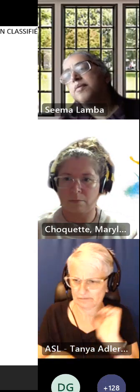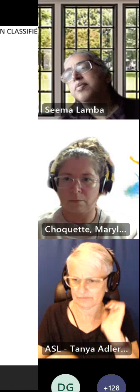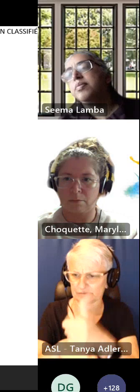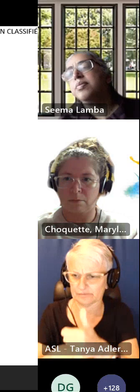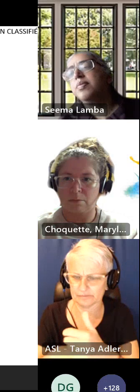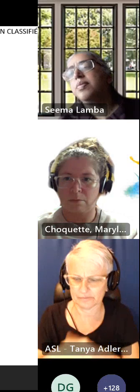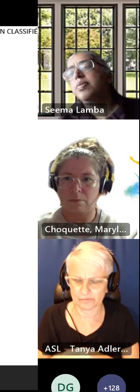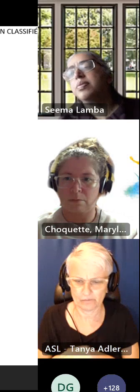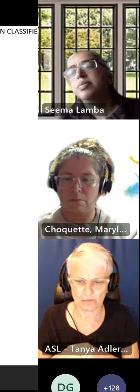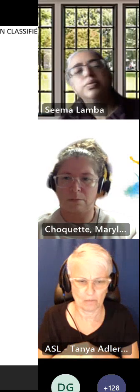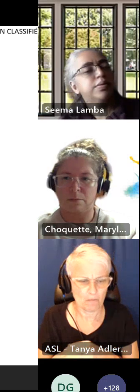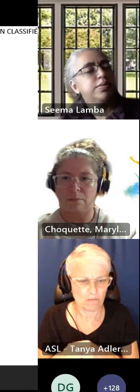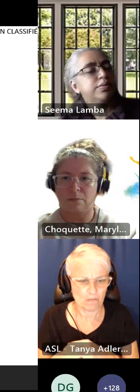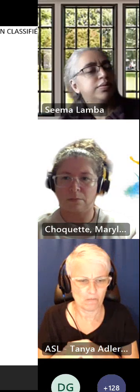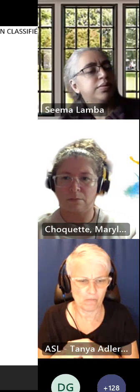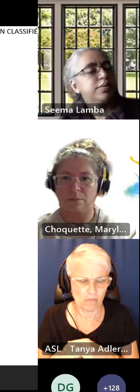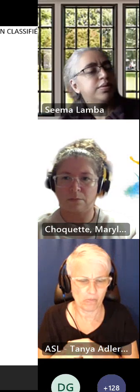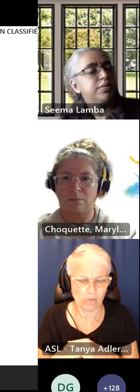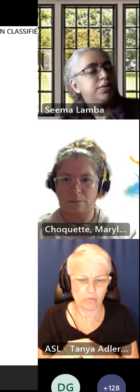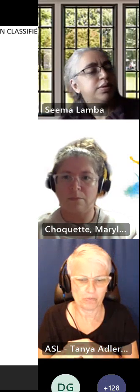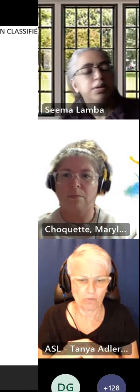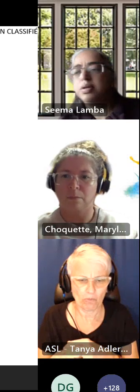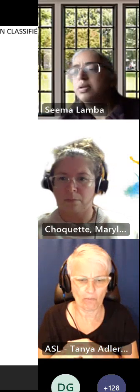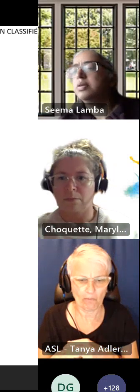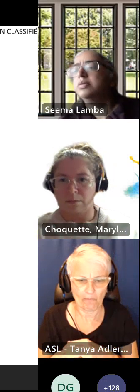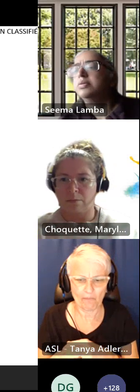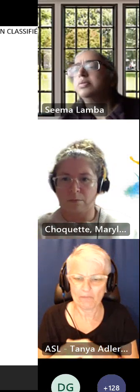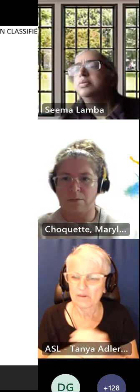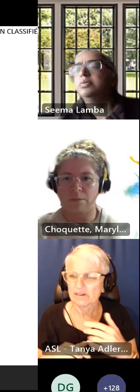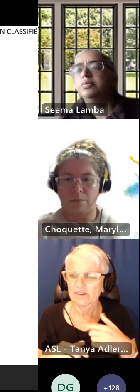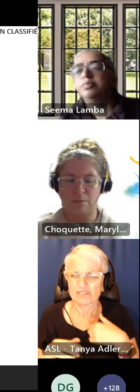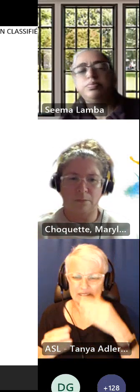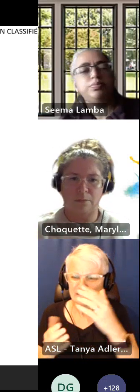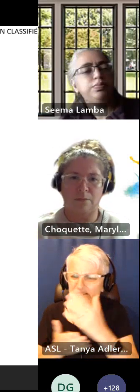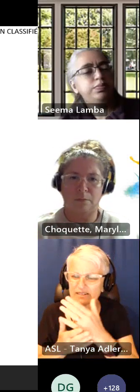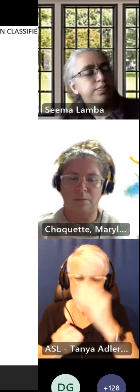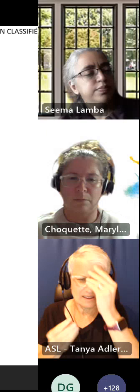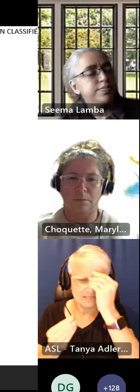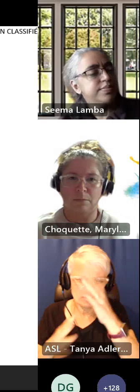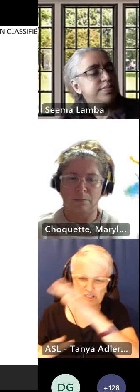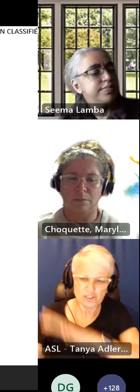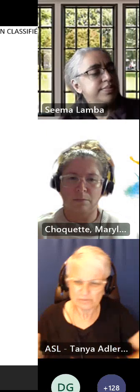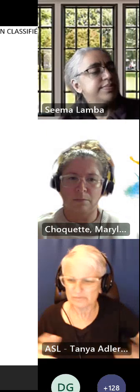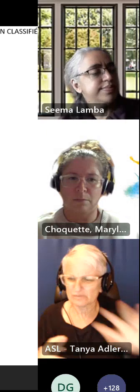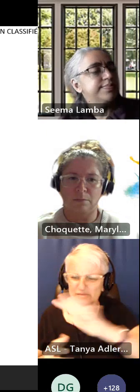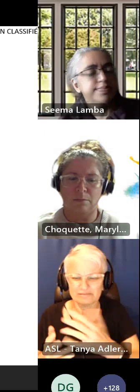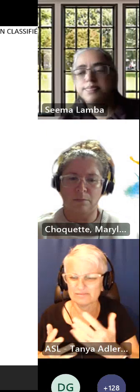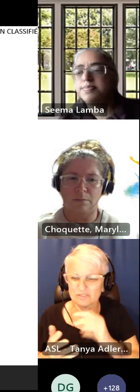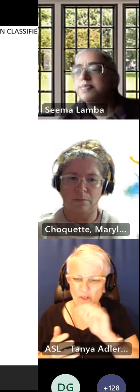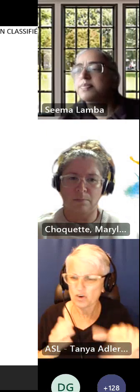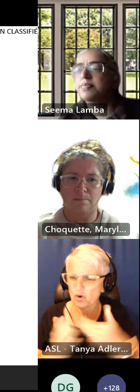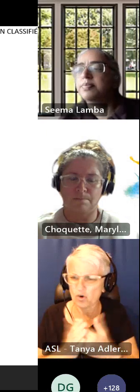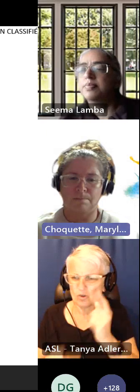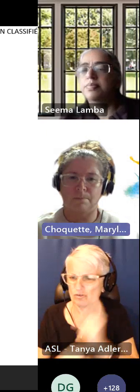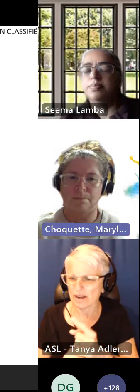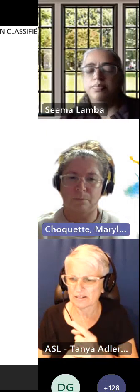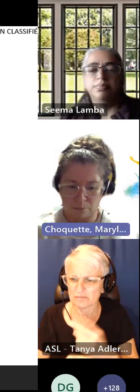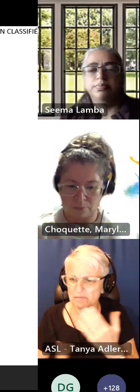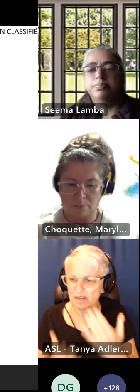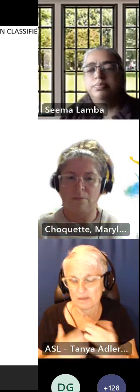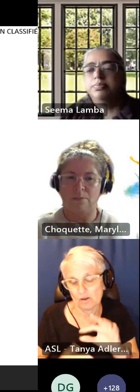because there's compromised data across this space, right? So that might just be another compromised data point,